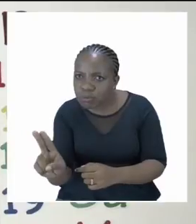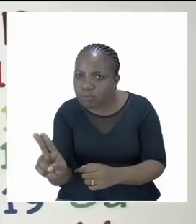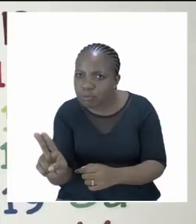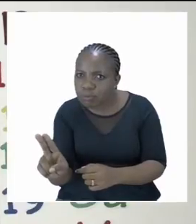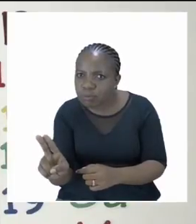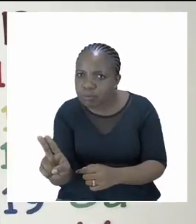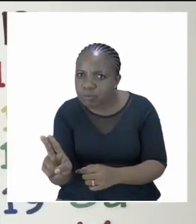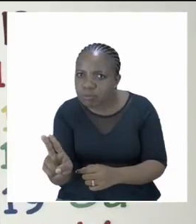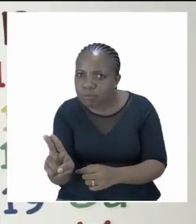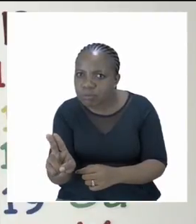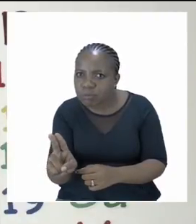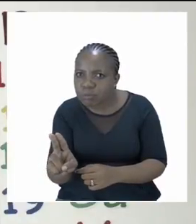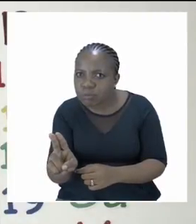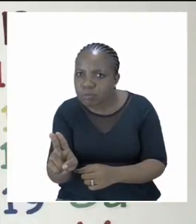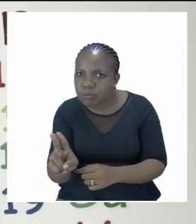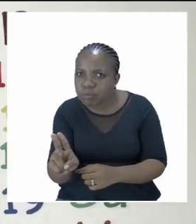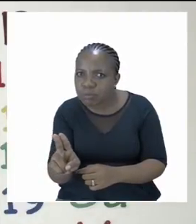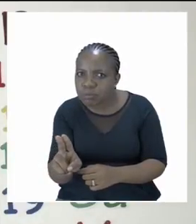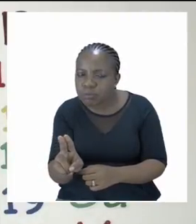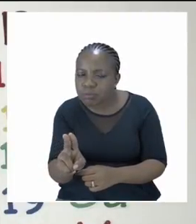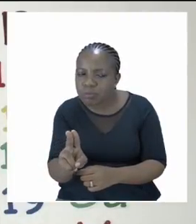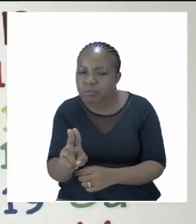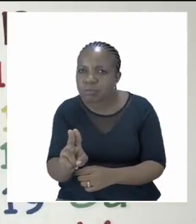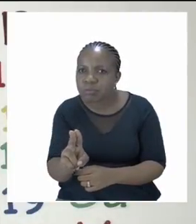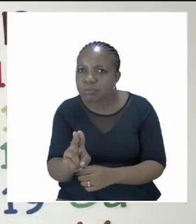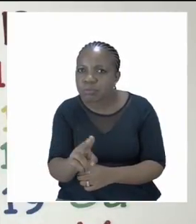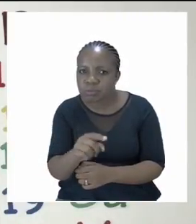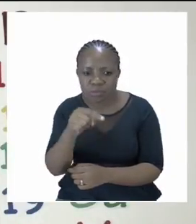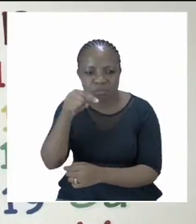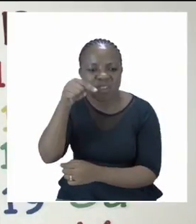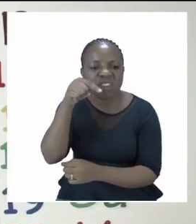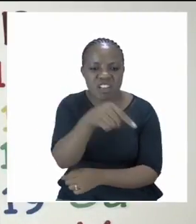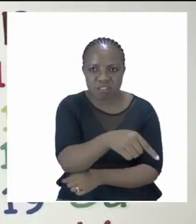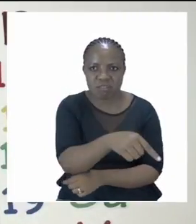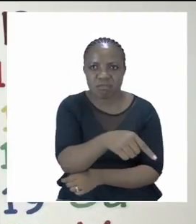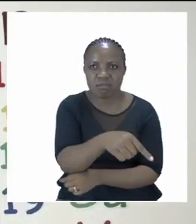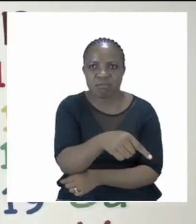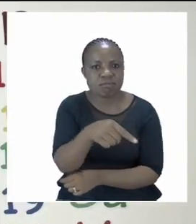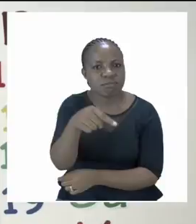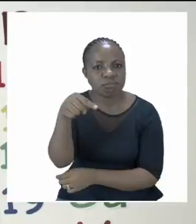point to that thing and say it.